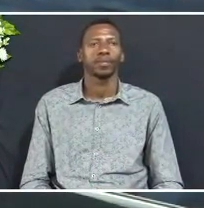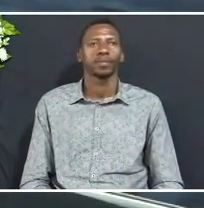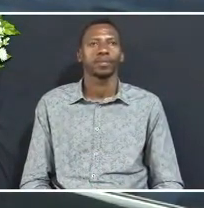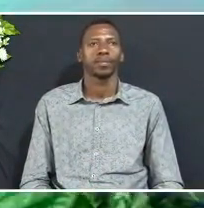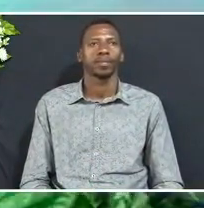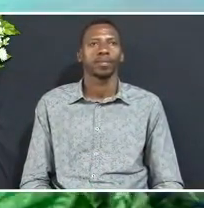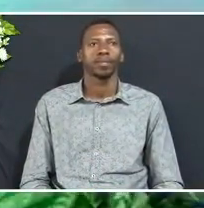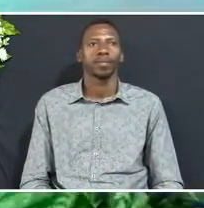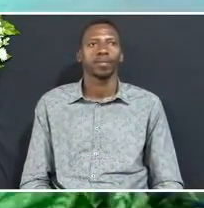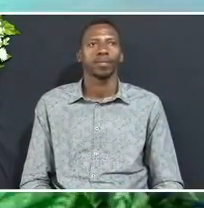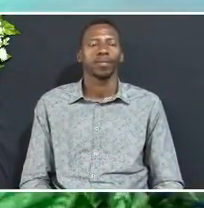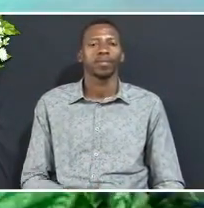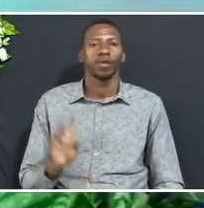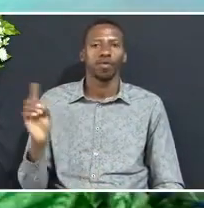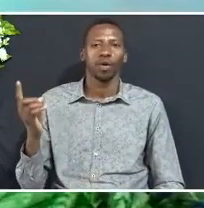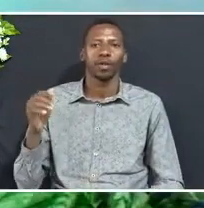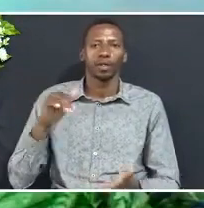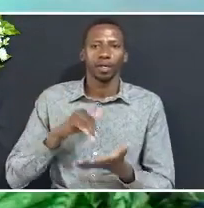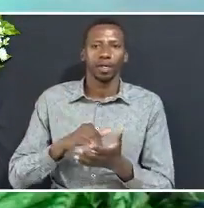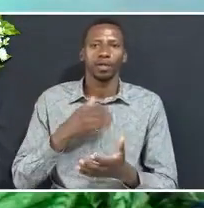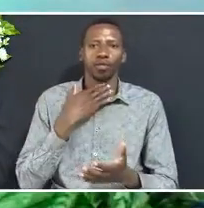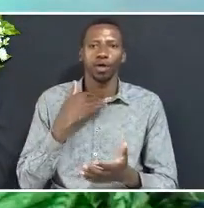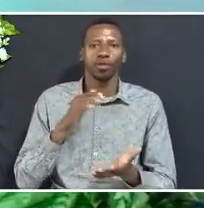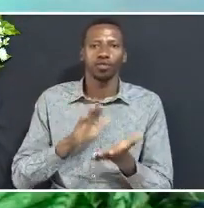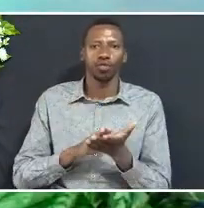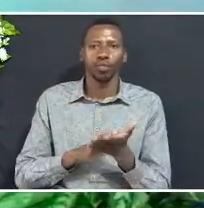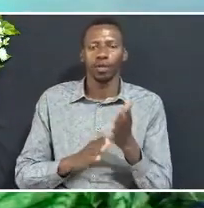Once again, we want to praise God